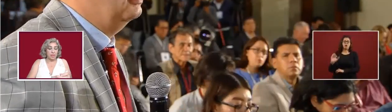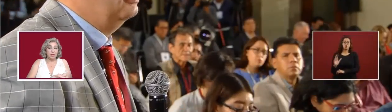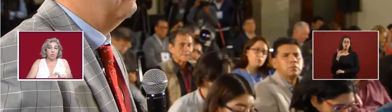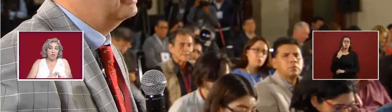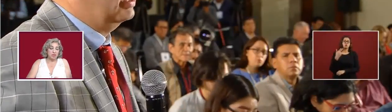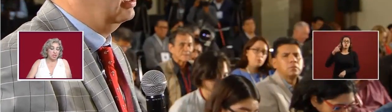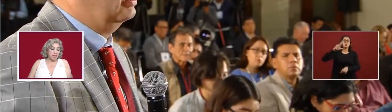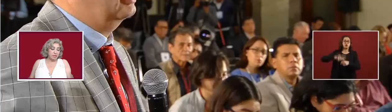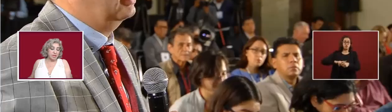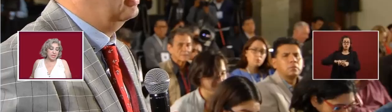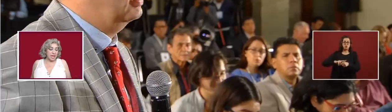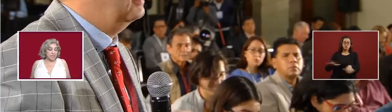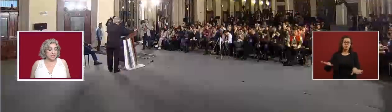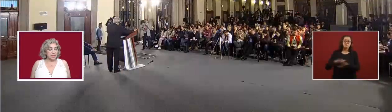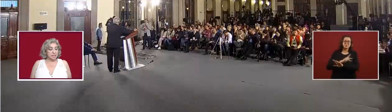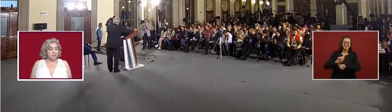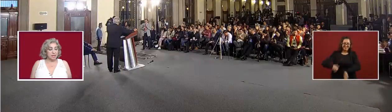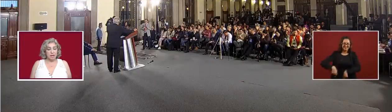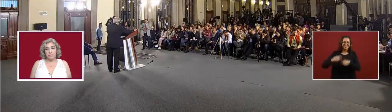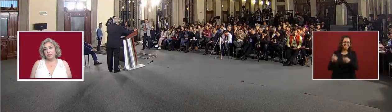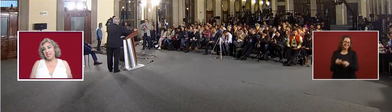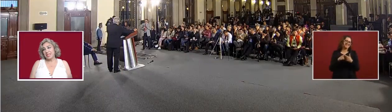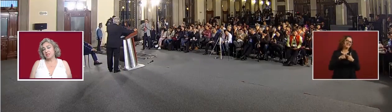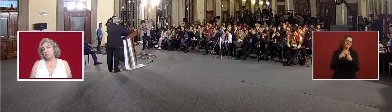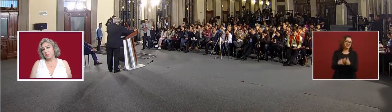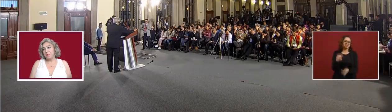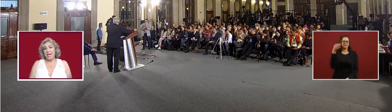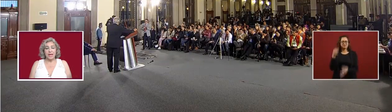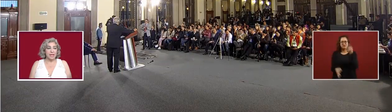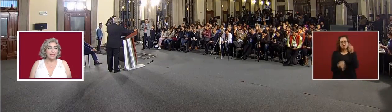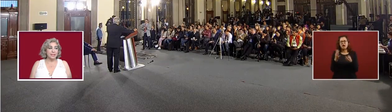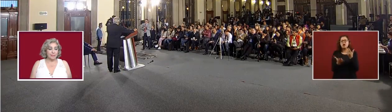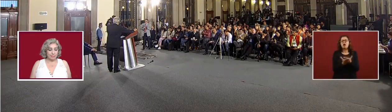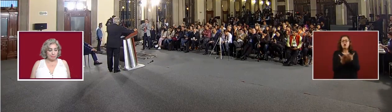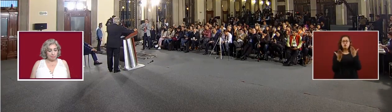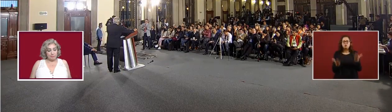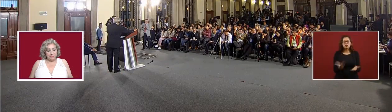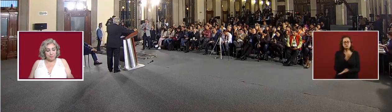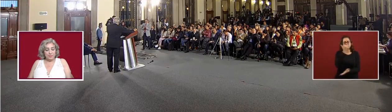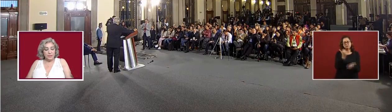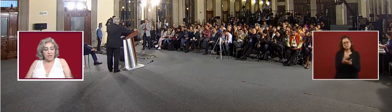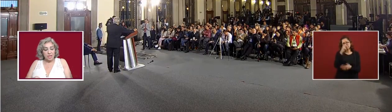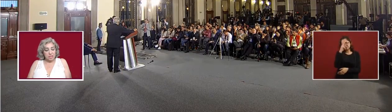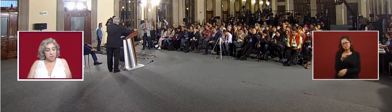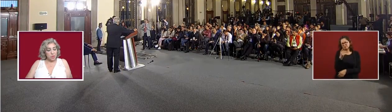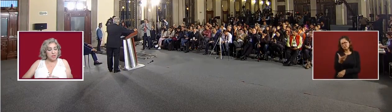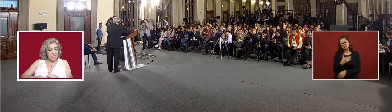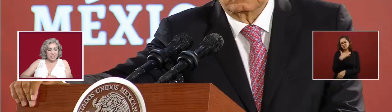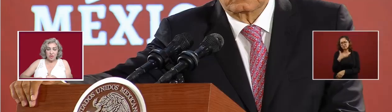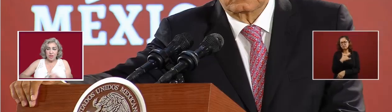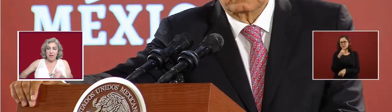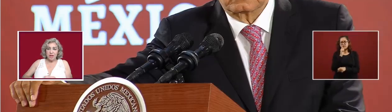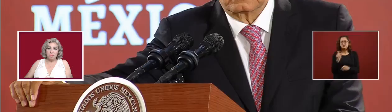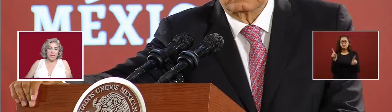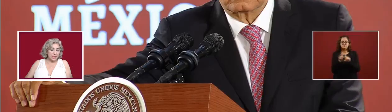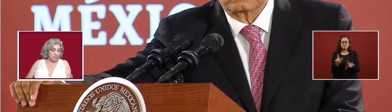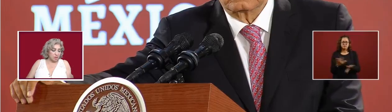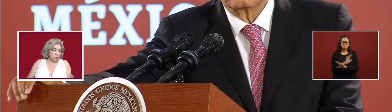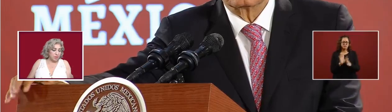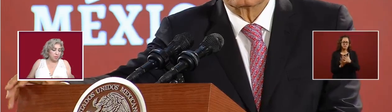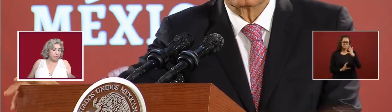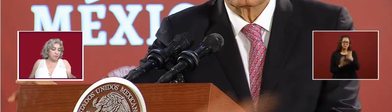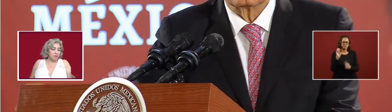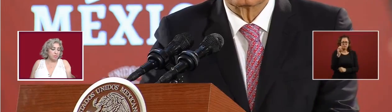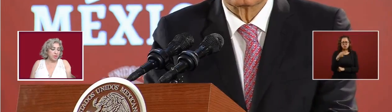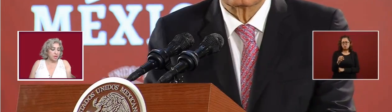So what do you think is going on in Mexico